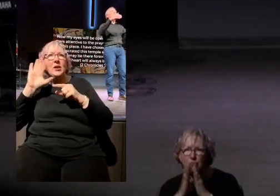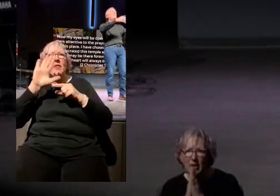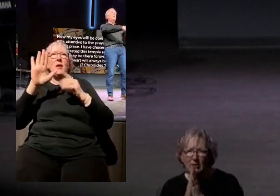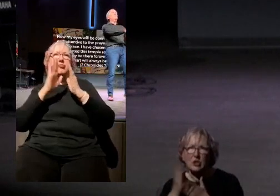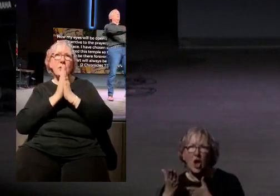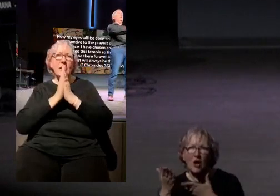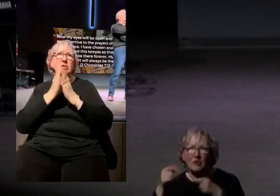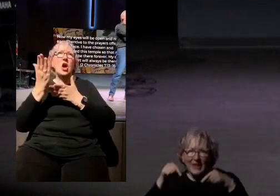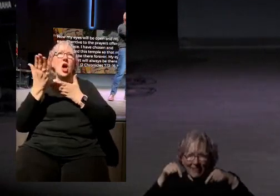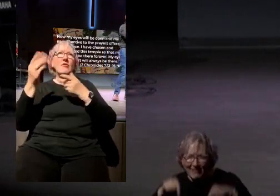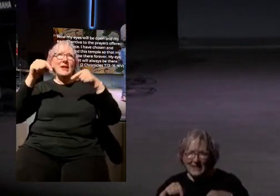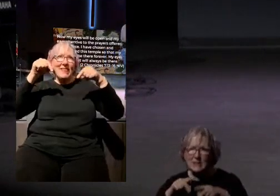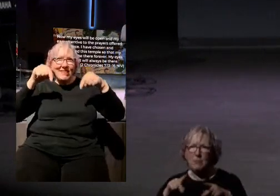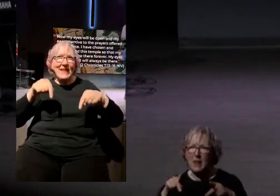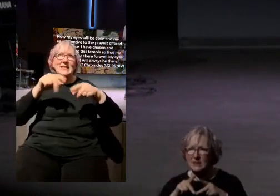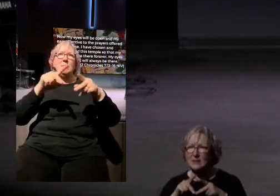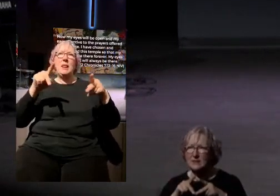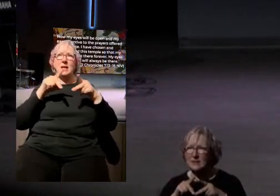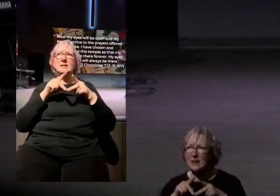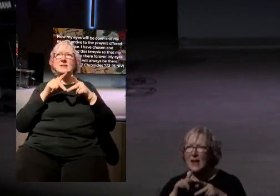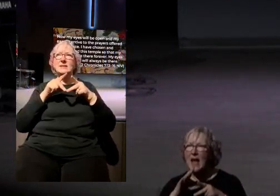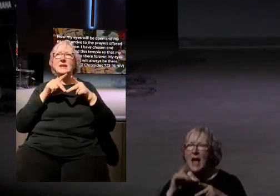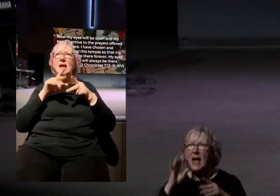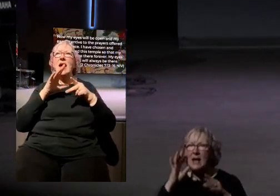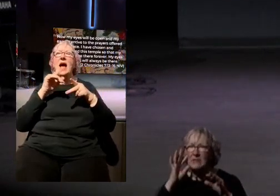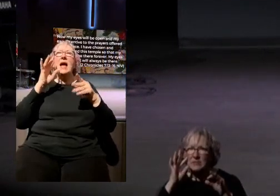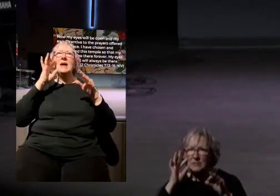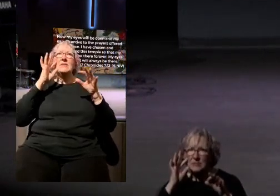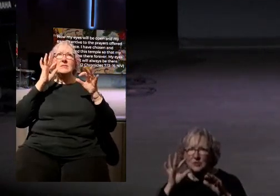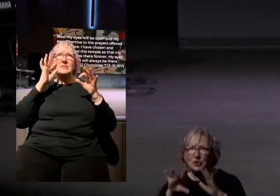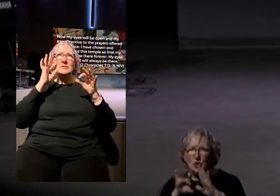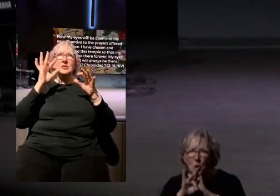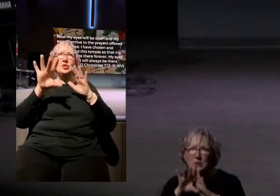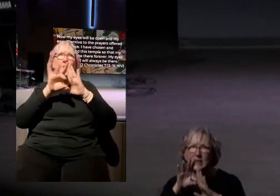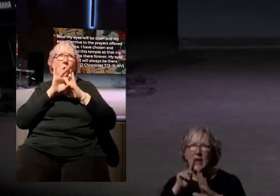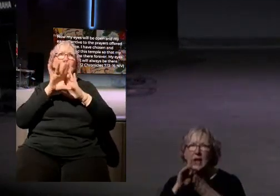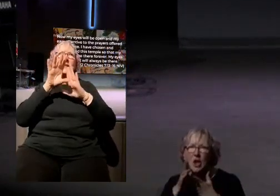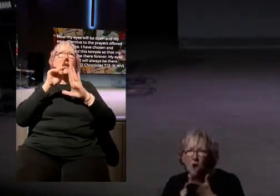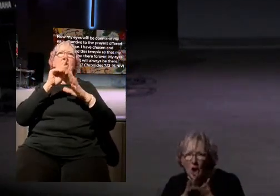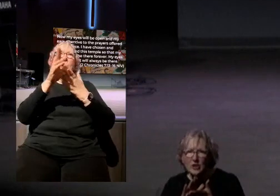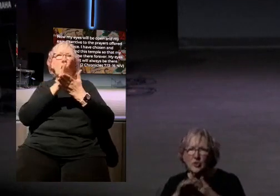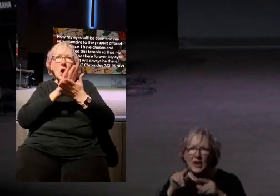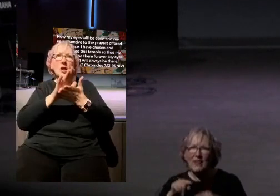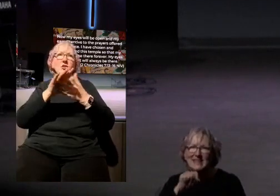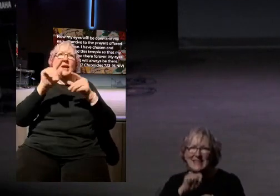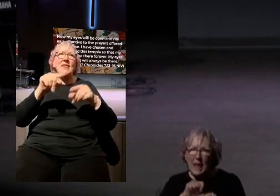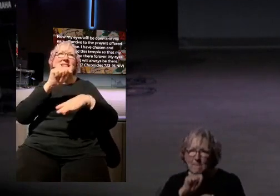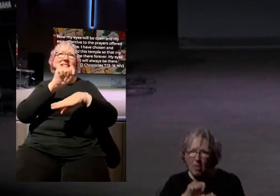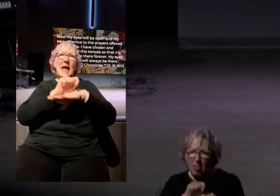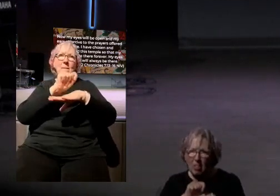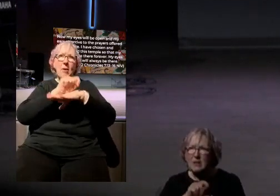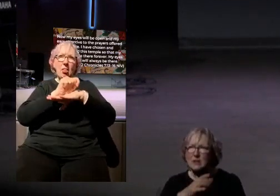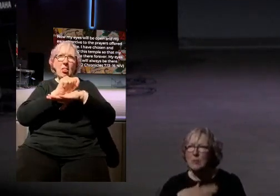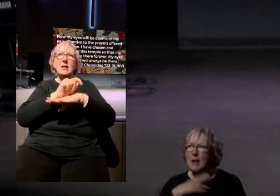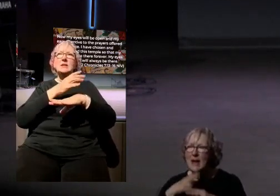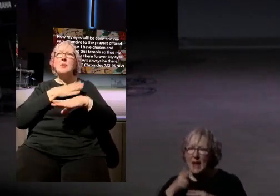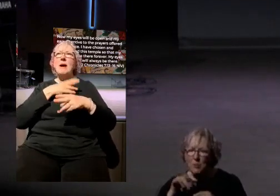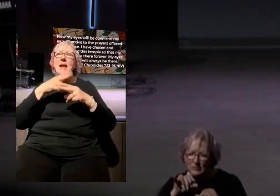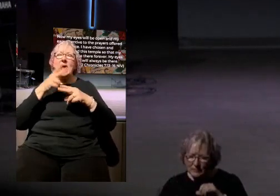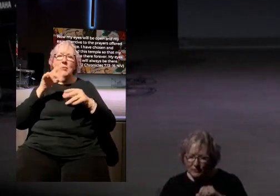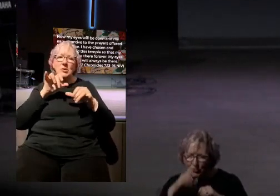this place. I have chosen and consecrated this temple so that my name may be there forever.